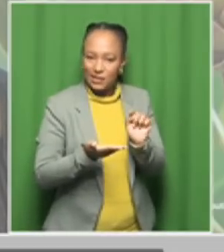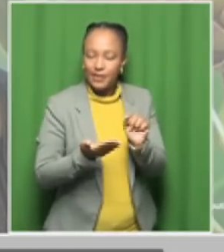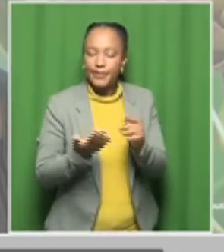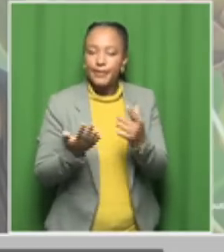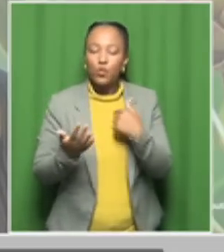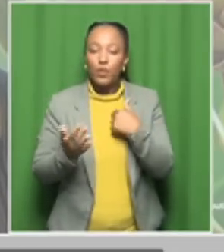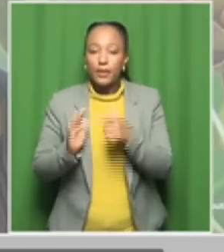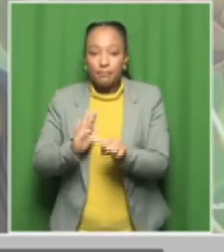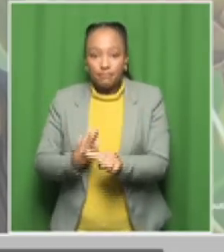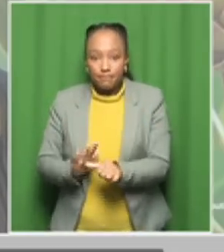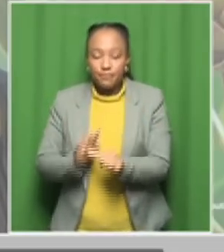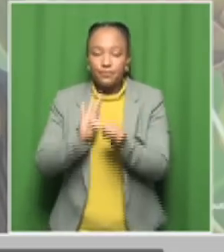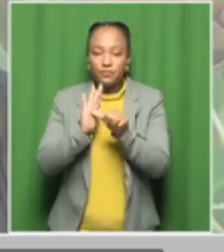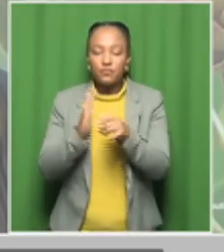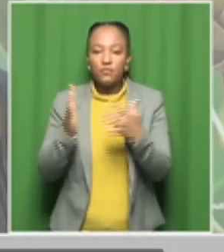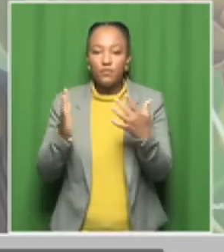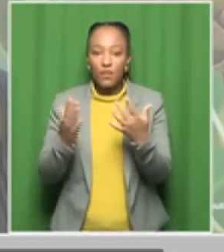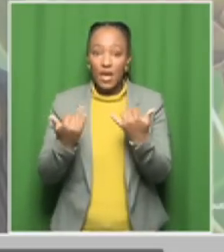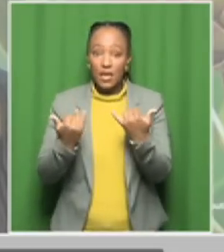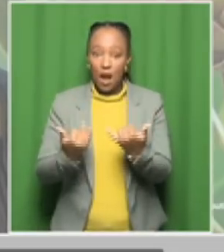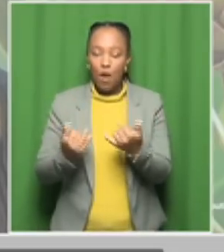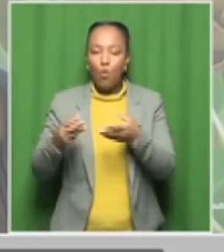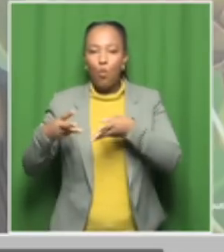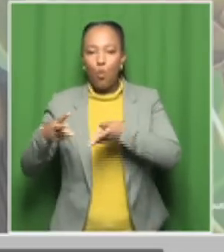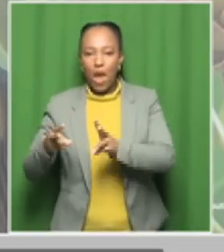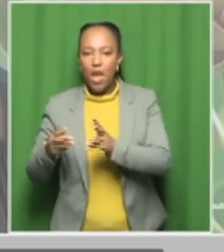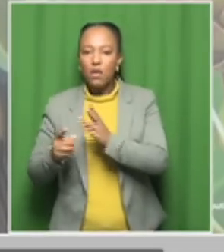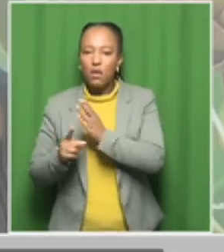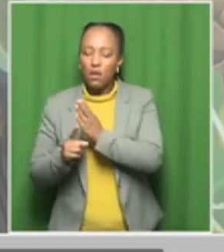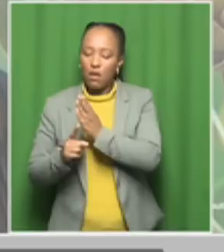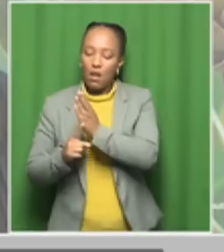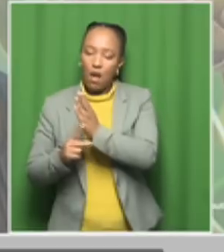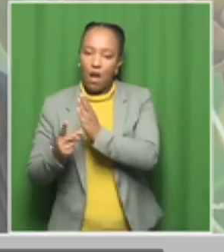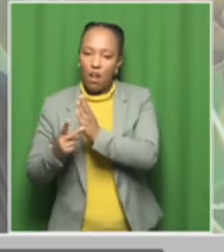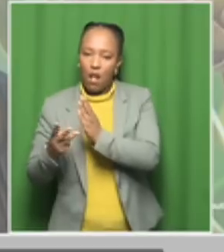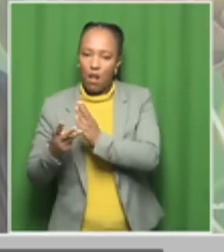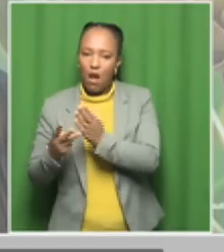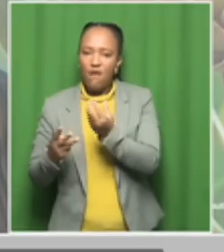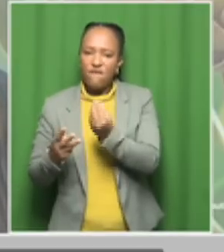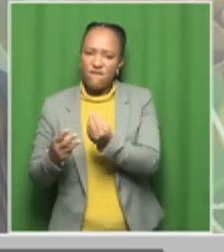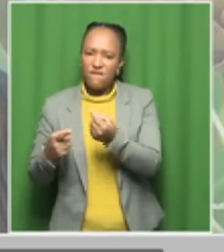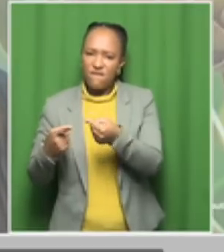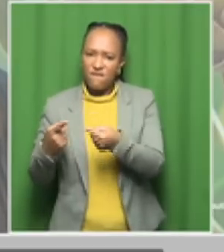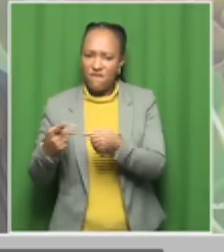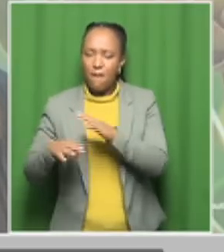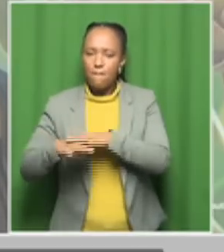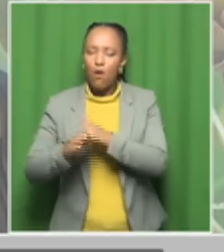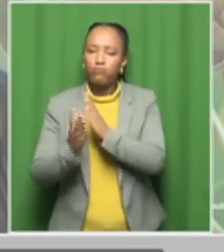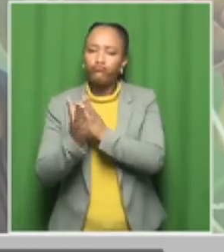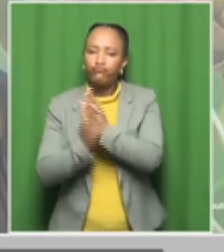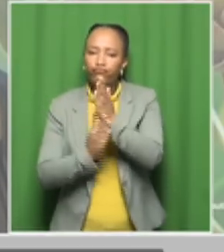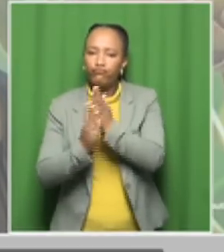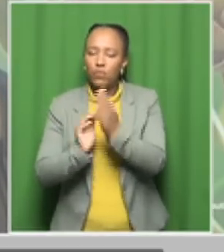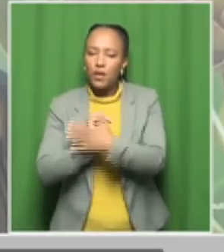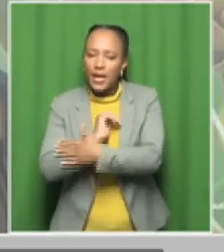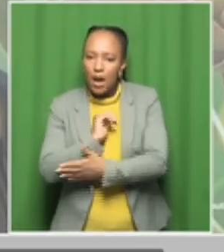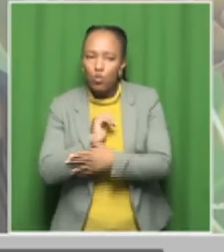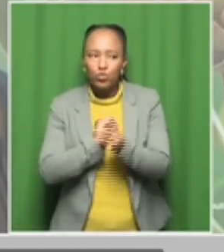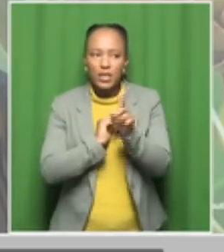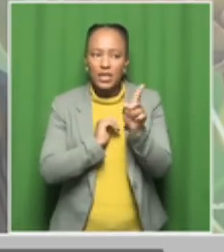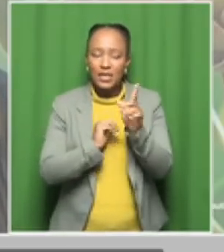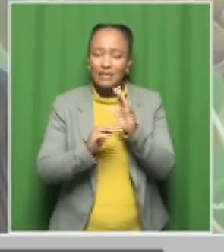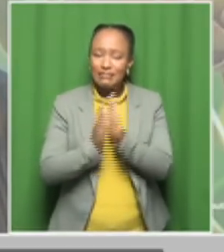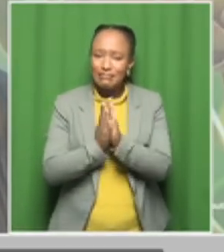we reform the existing mechanisms, make them more agile, make them more accessible to more countries that require debt